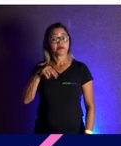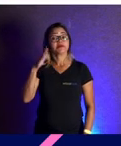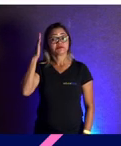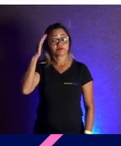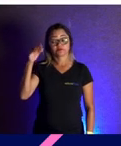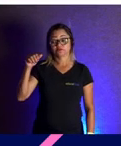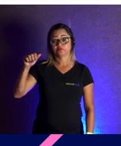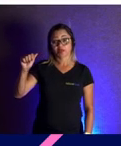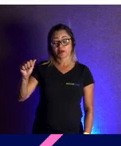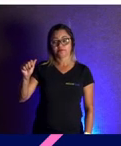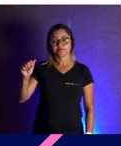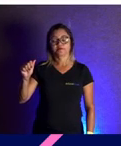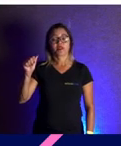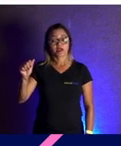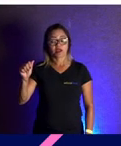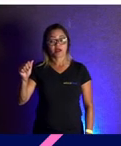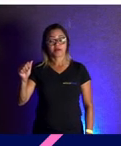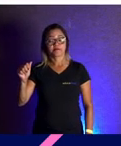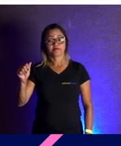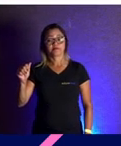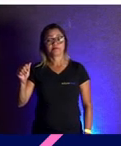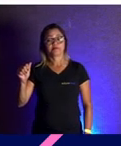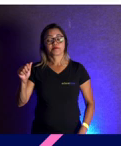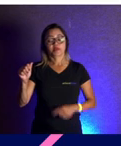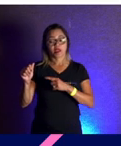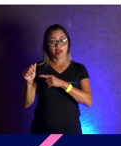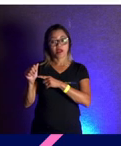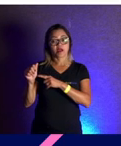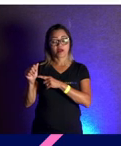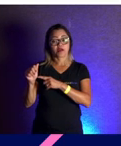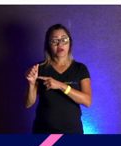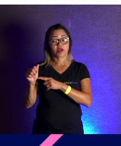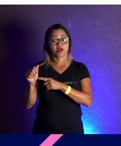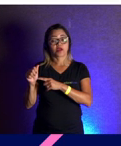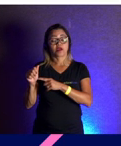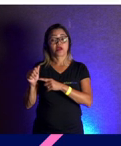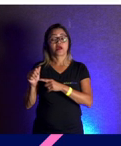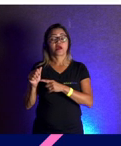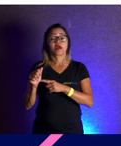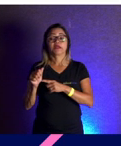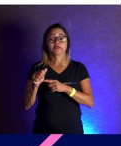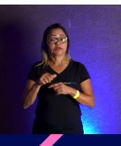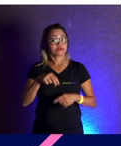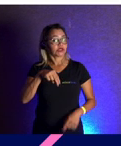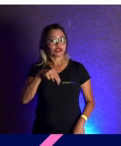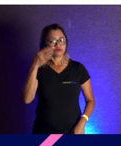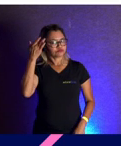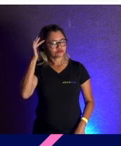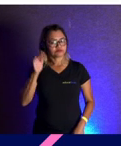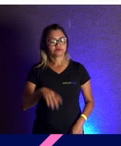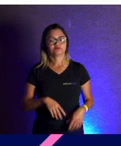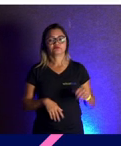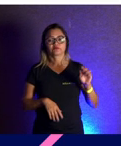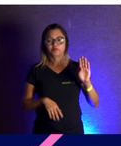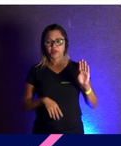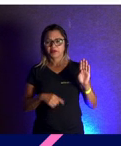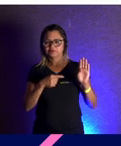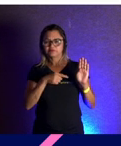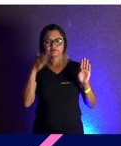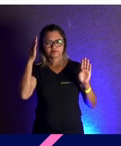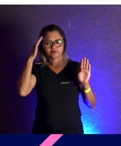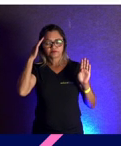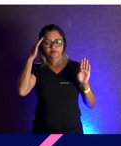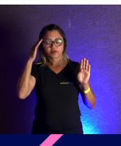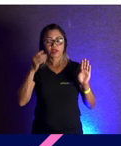for B. No. How many people in B we can divide by N, that's the probability that a death in the population N